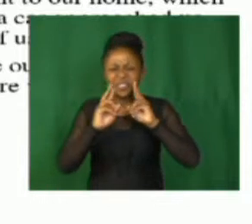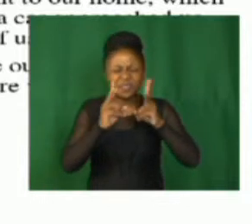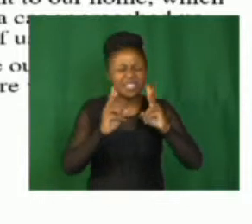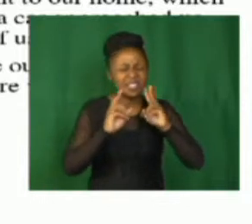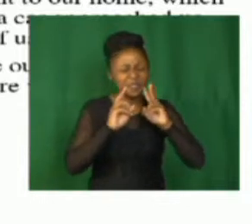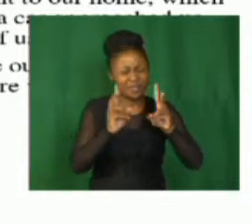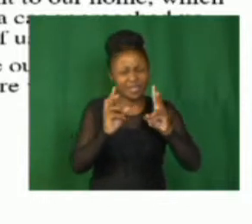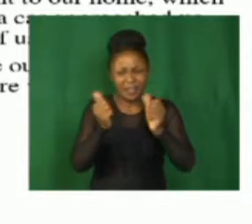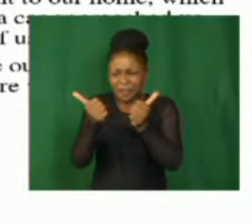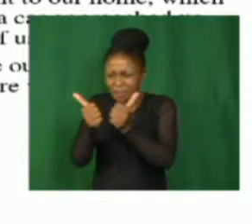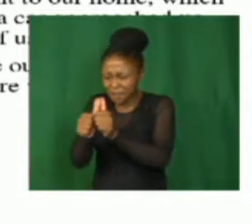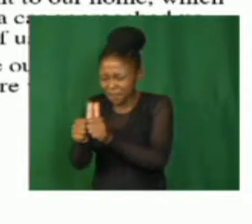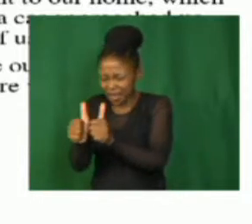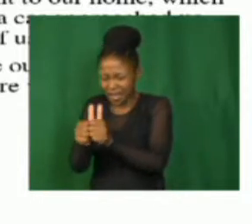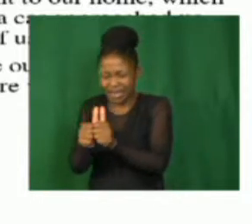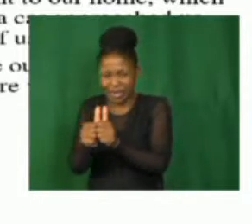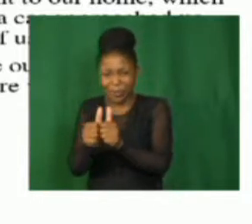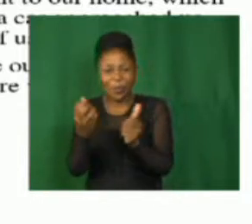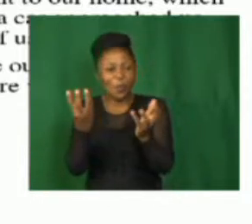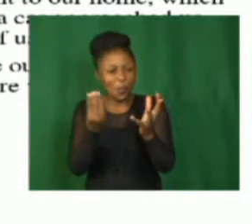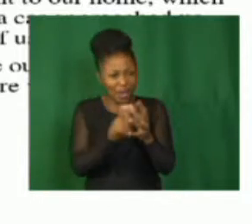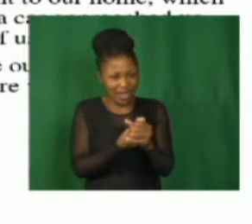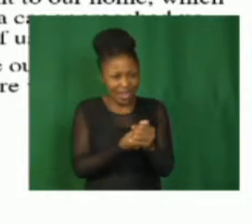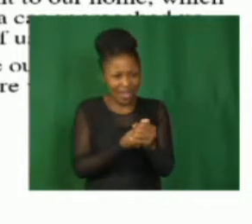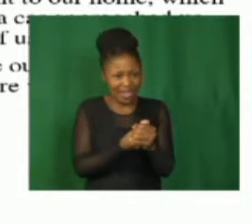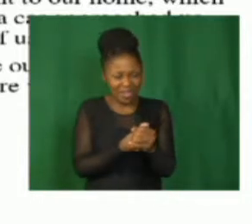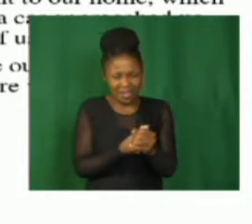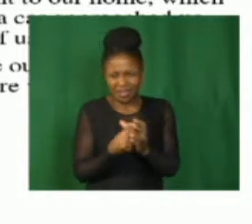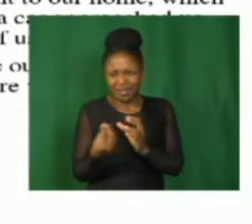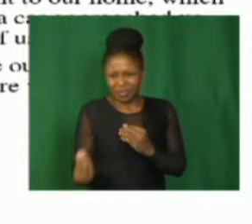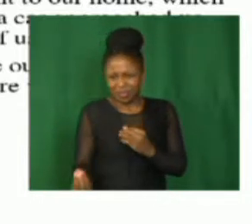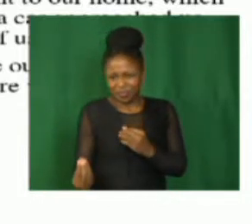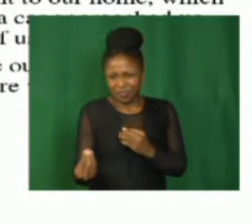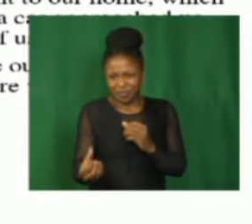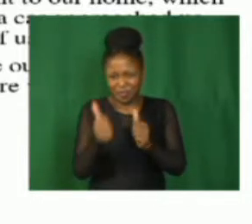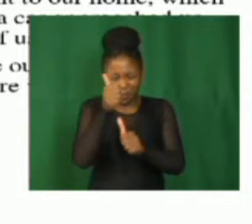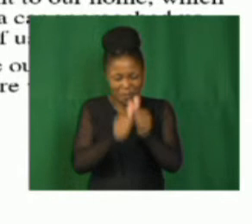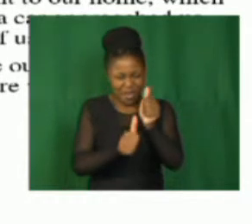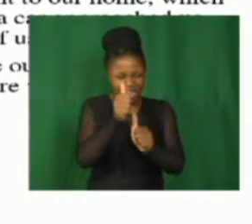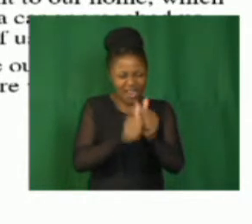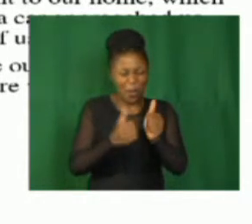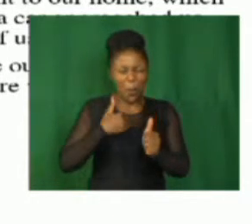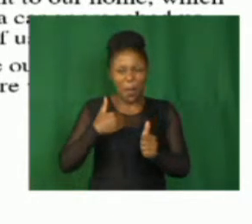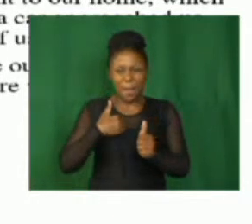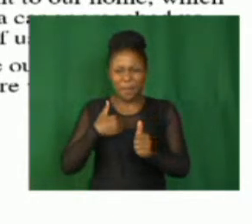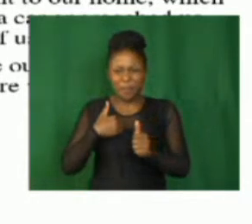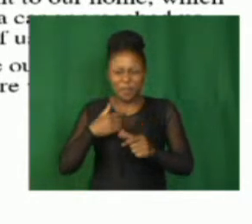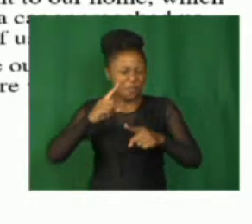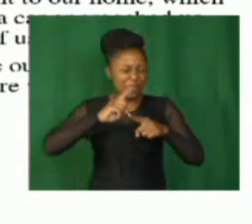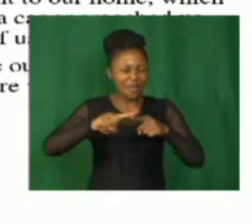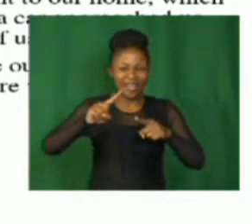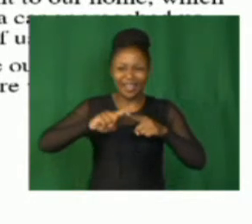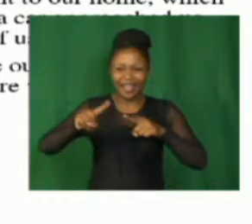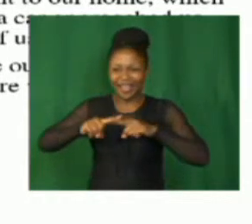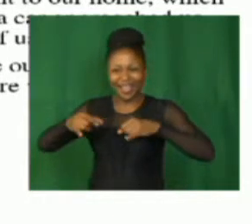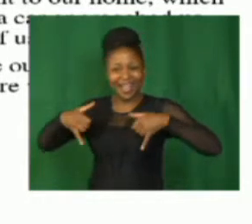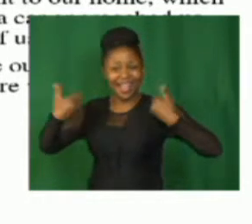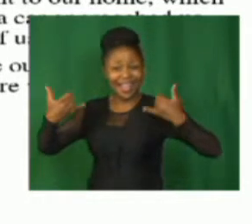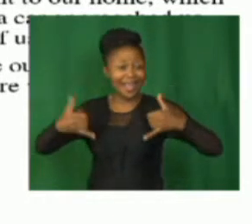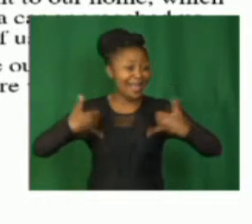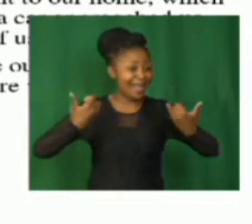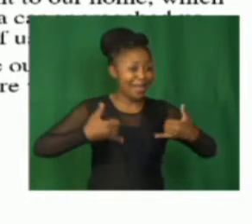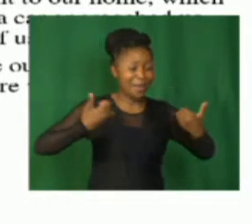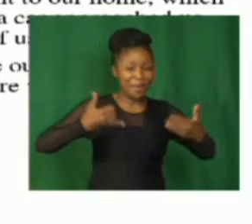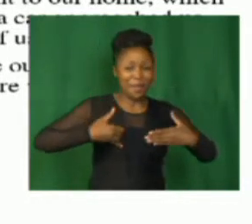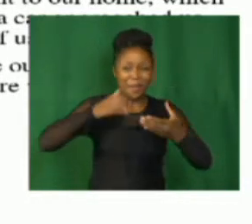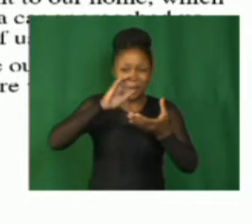Matendele Township with my younger brother. We had so much fun playing cards with our friend, we did not notice when the